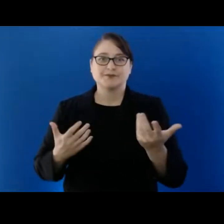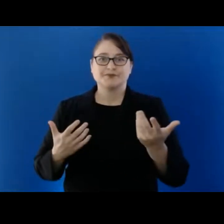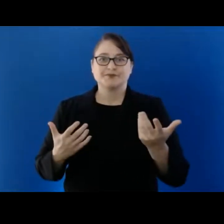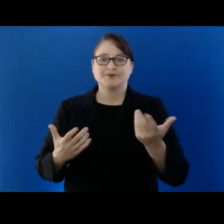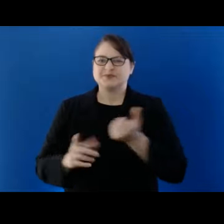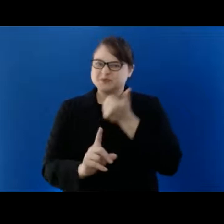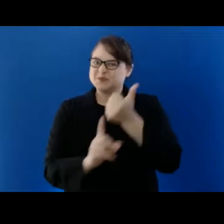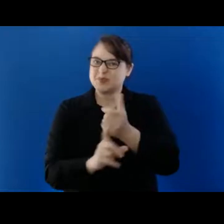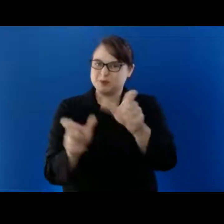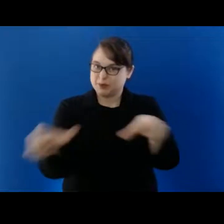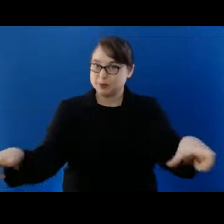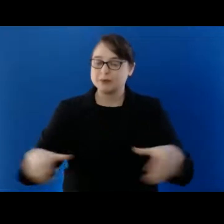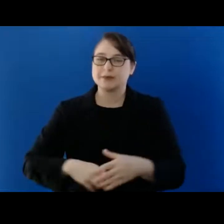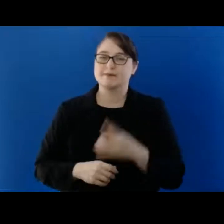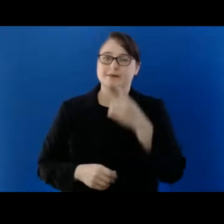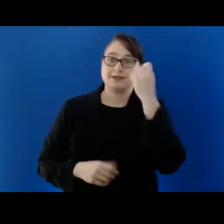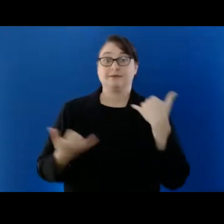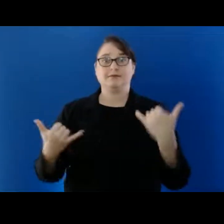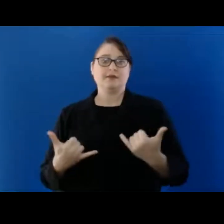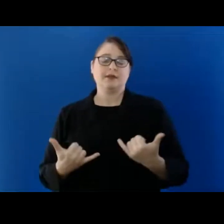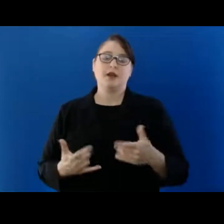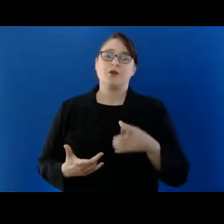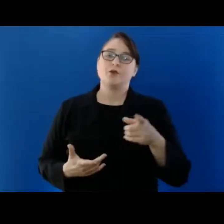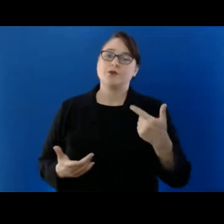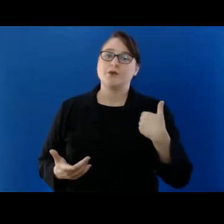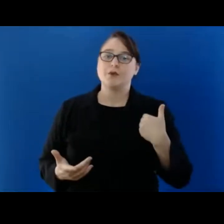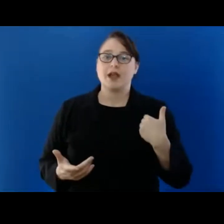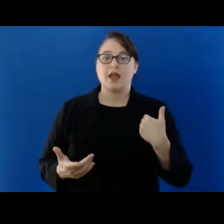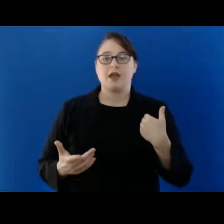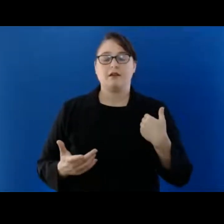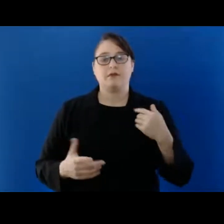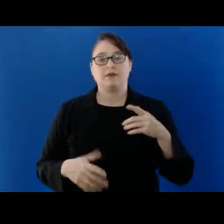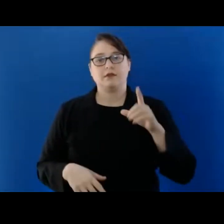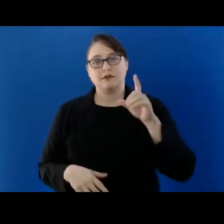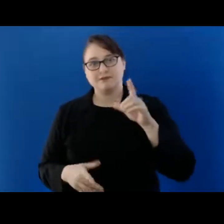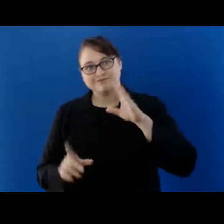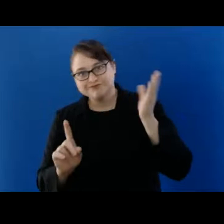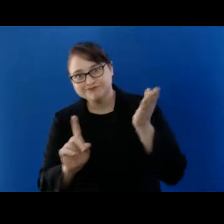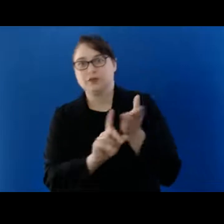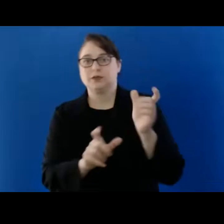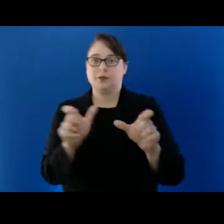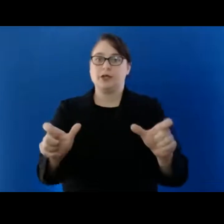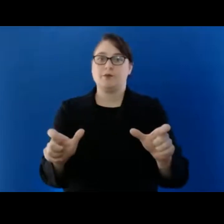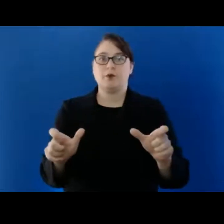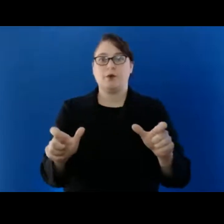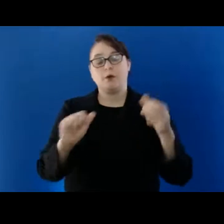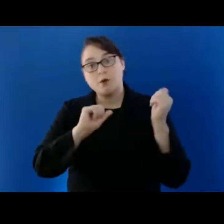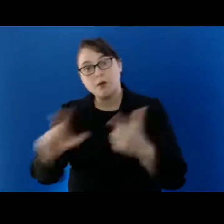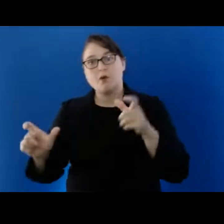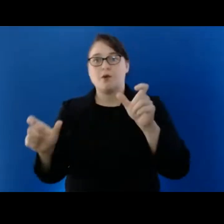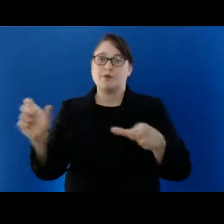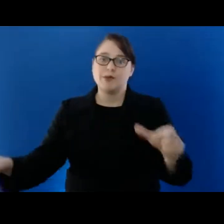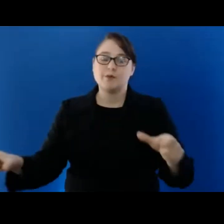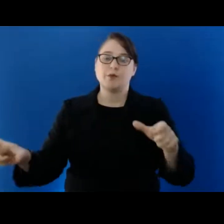impacts the people. Because now you have an uphill climb, because you have to convince people that everybody is